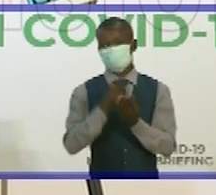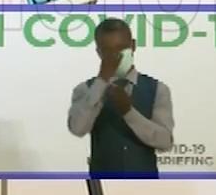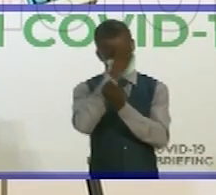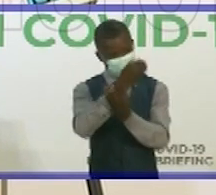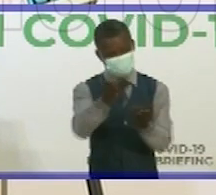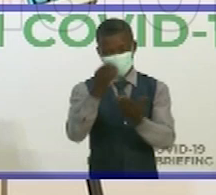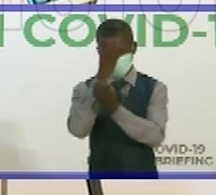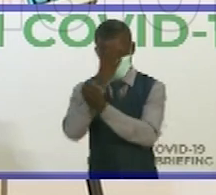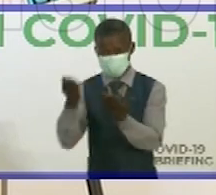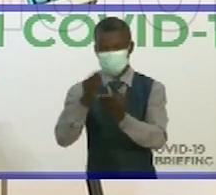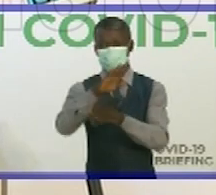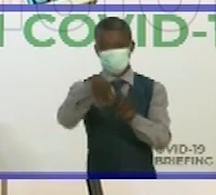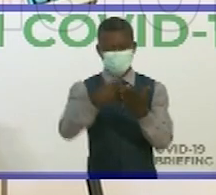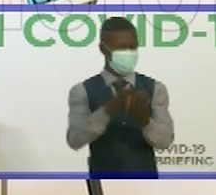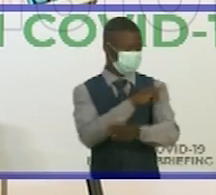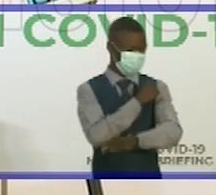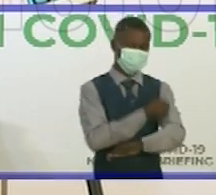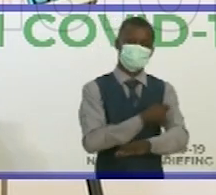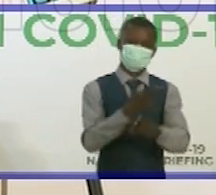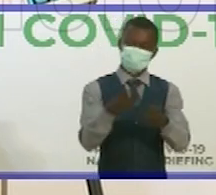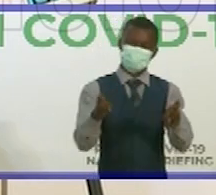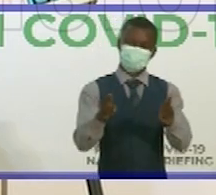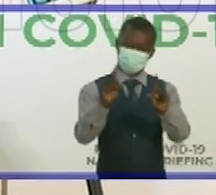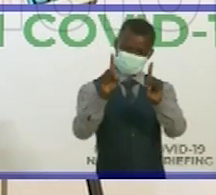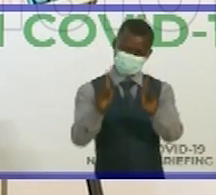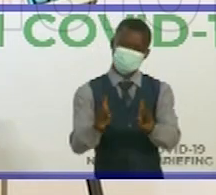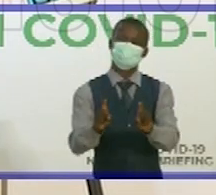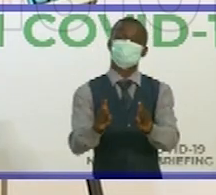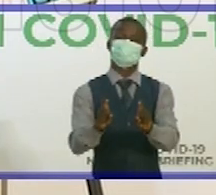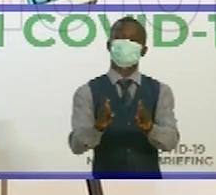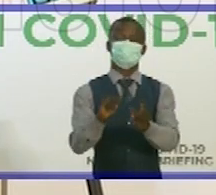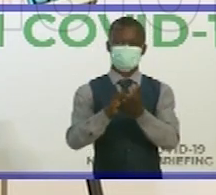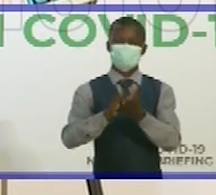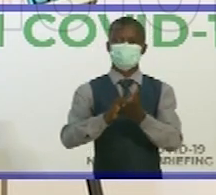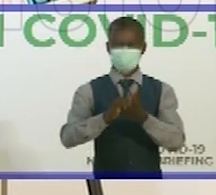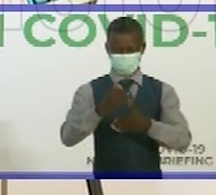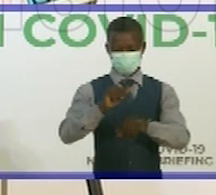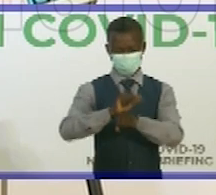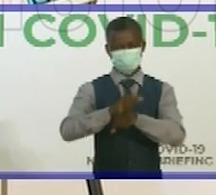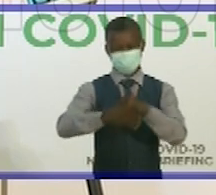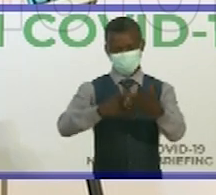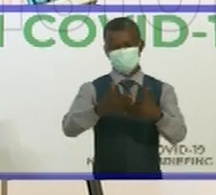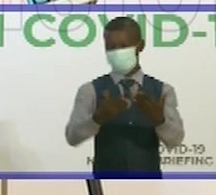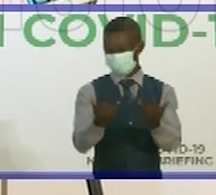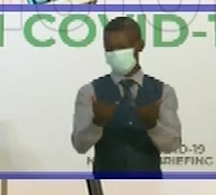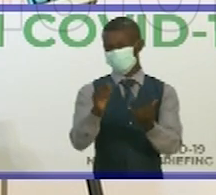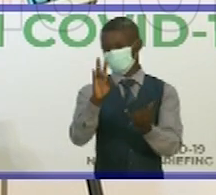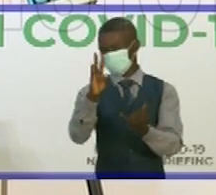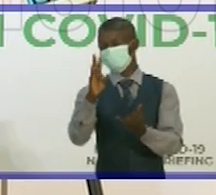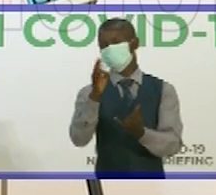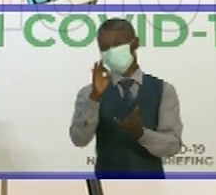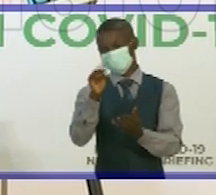to also be ready to test, ability to test. That one is still ongoing. I think there are about 7 of them now that are